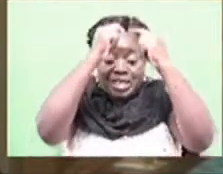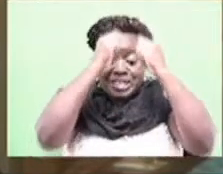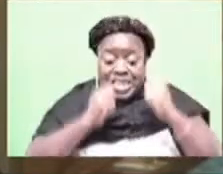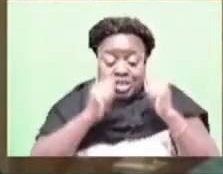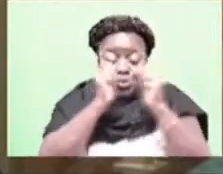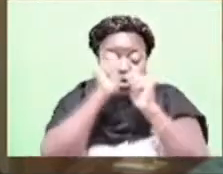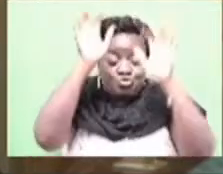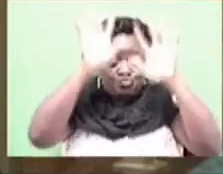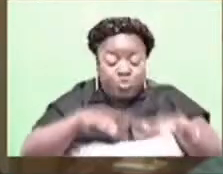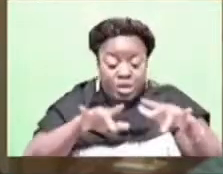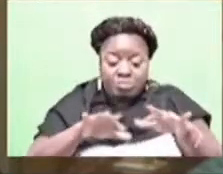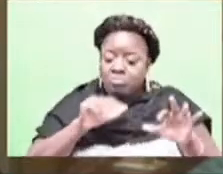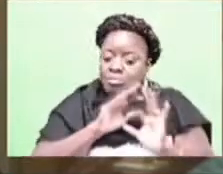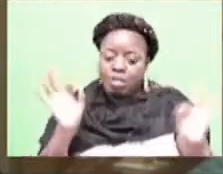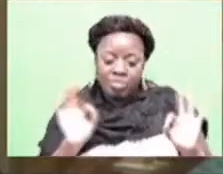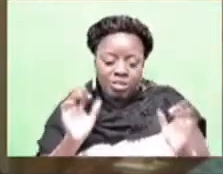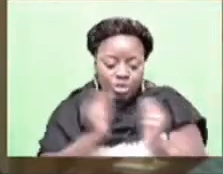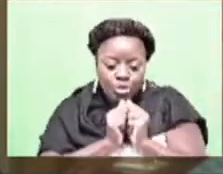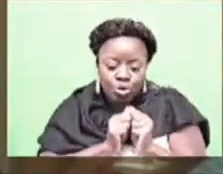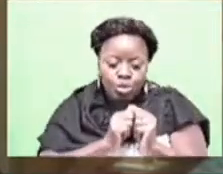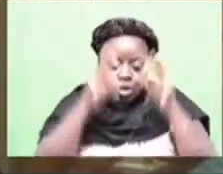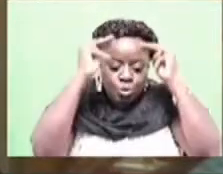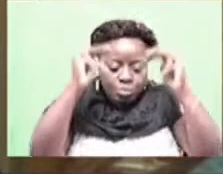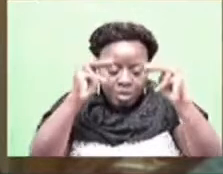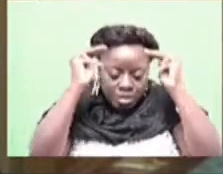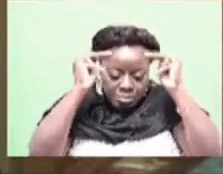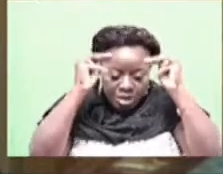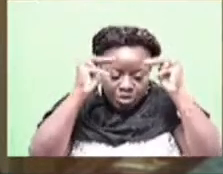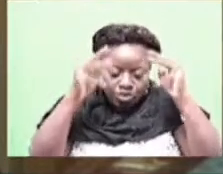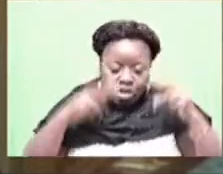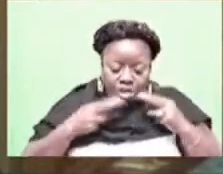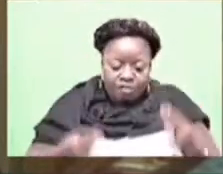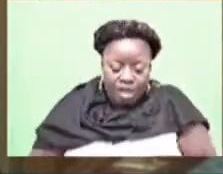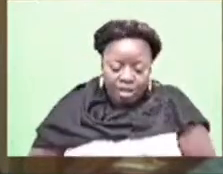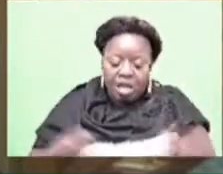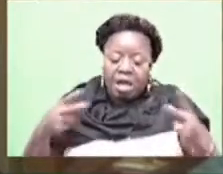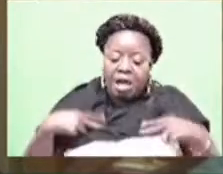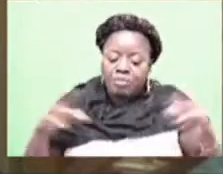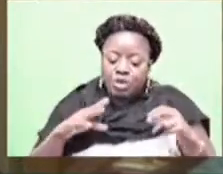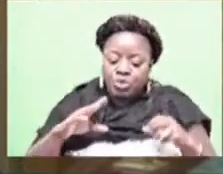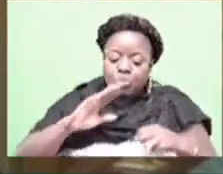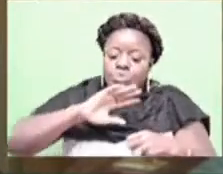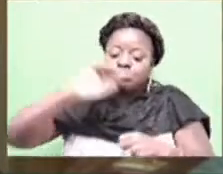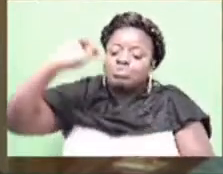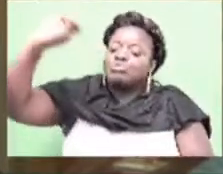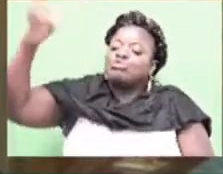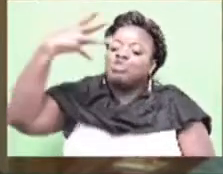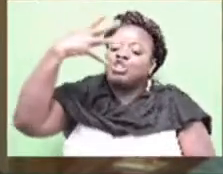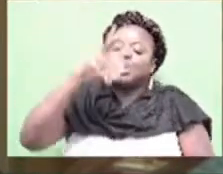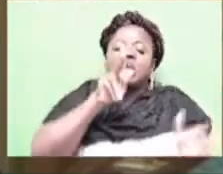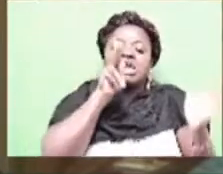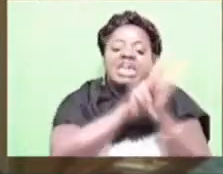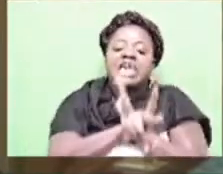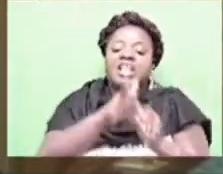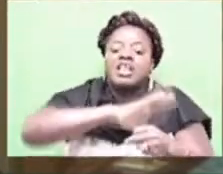Health, but it had to do with sunshine. As you know, sunshine kills the virus, quote,